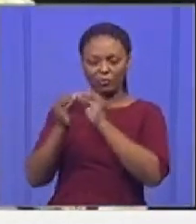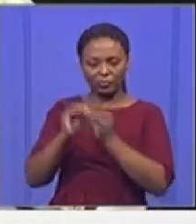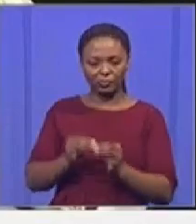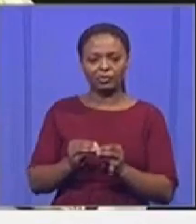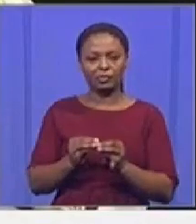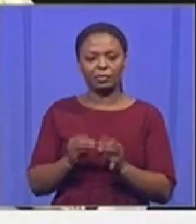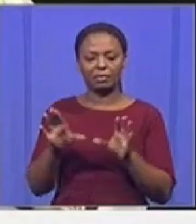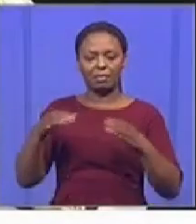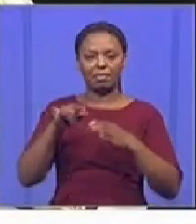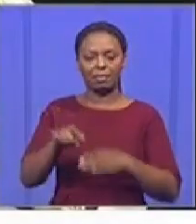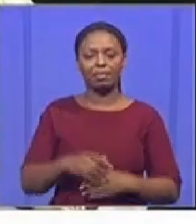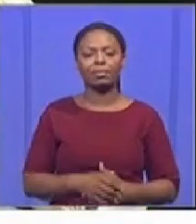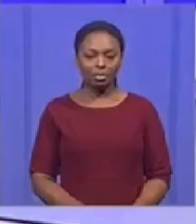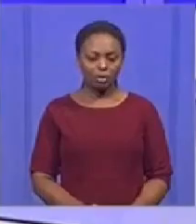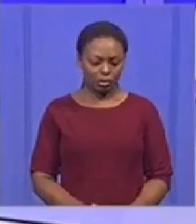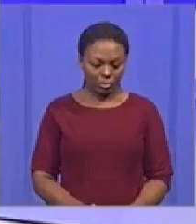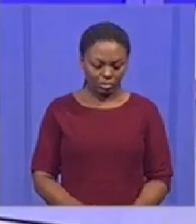manufacturing space.